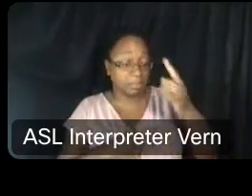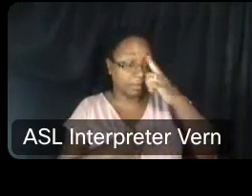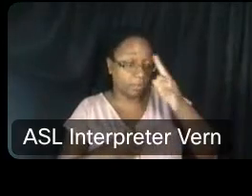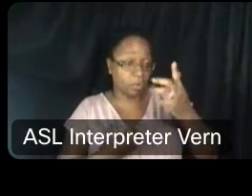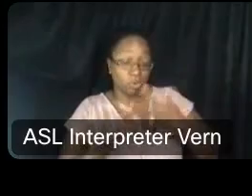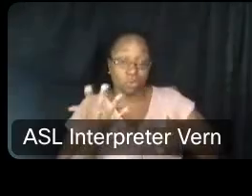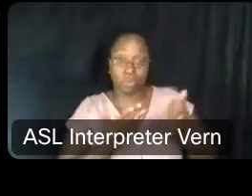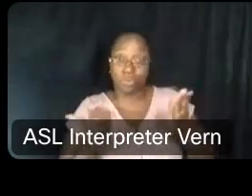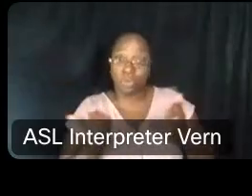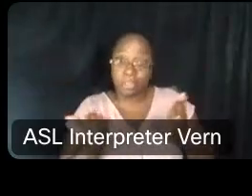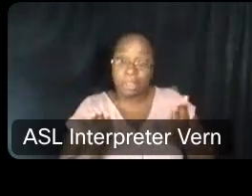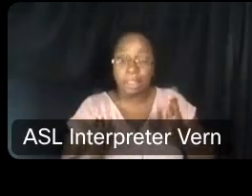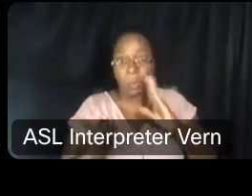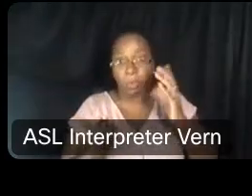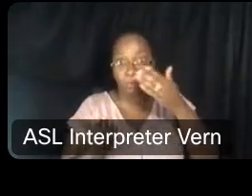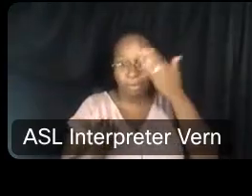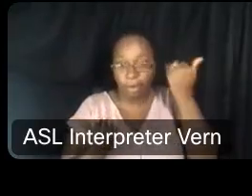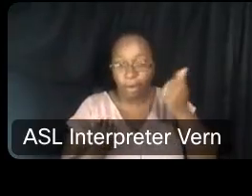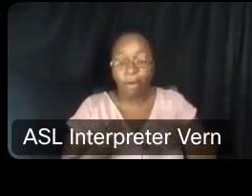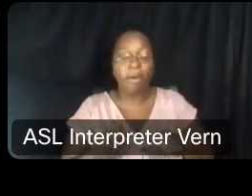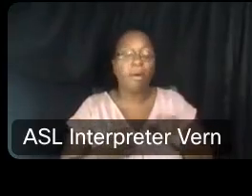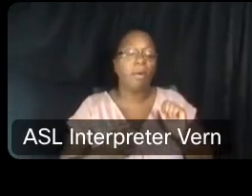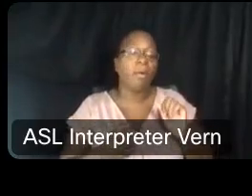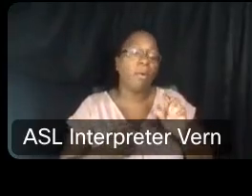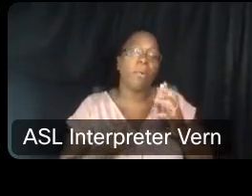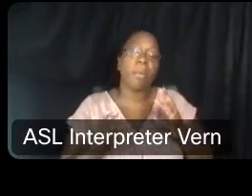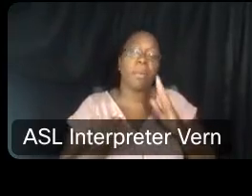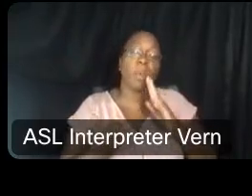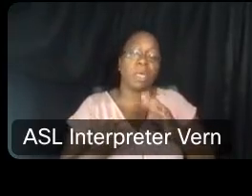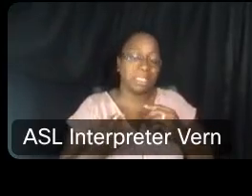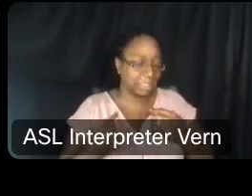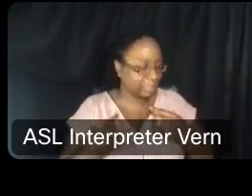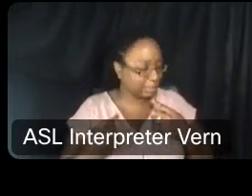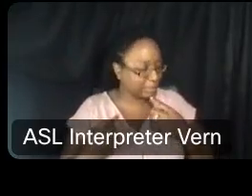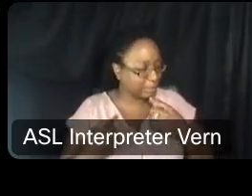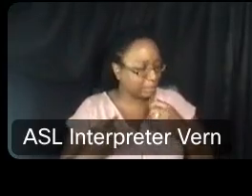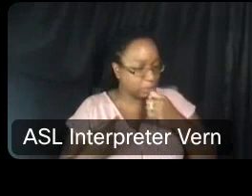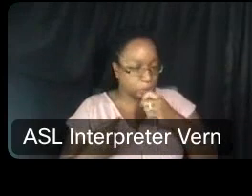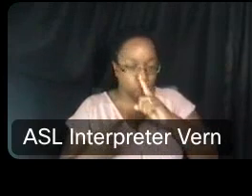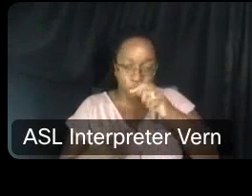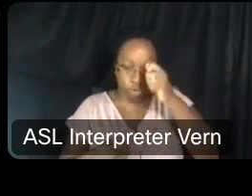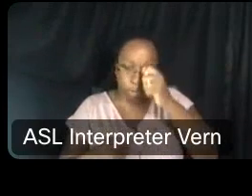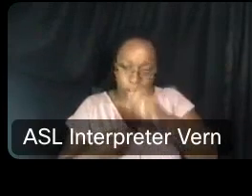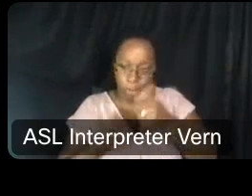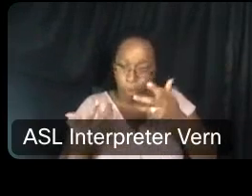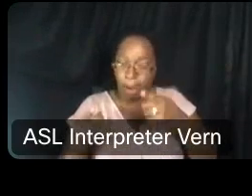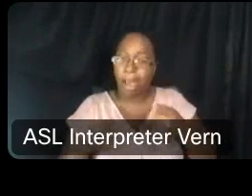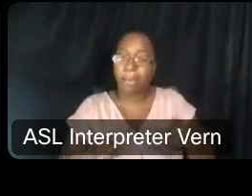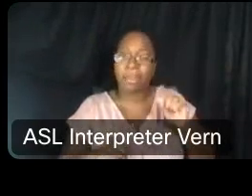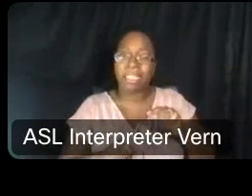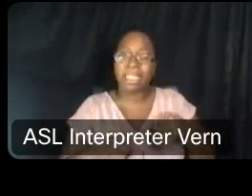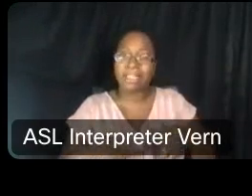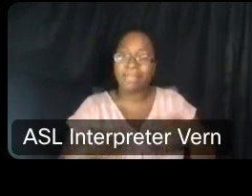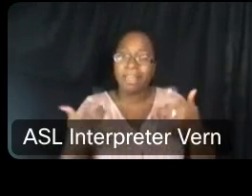services, or express that they couldn't remember much of what happened when recalling the events or the events